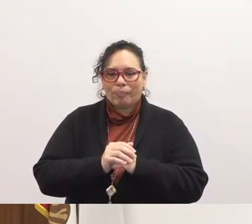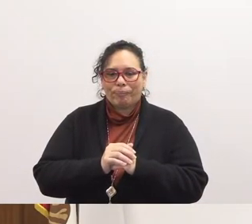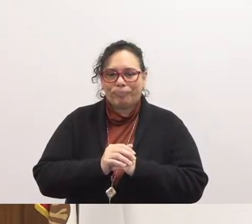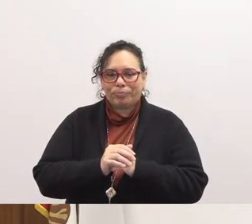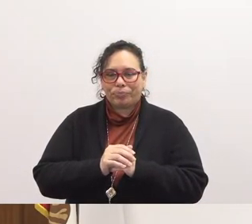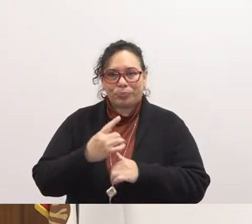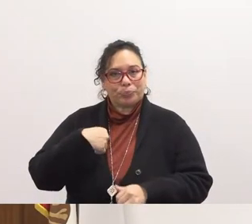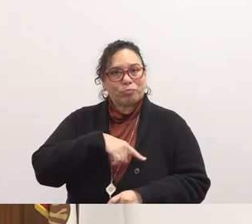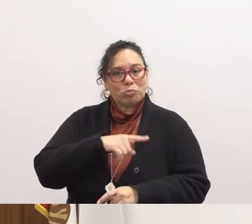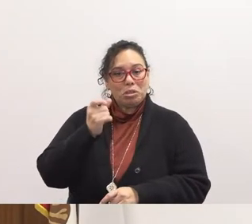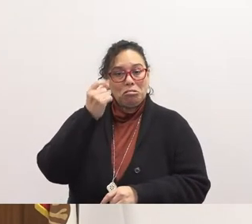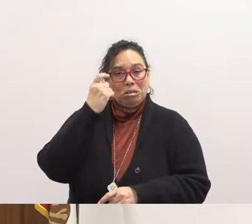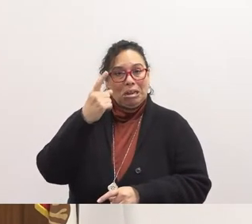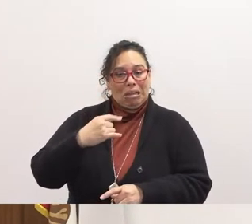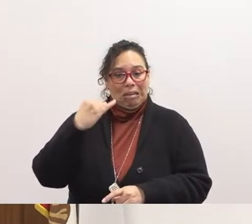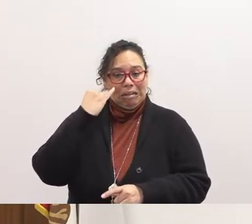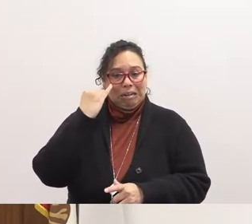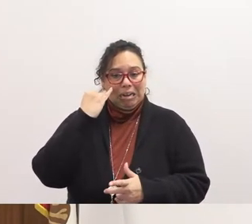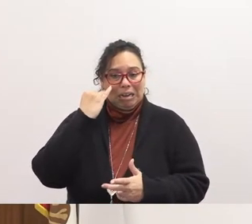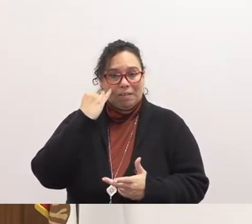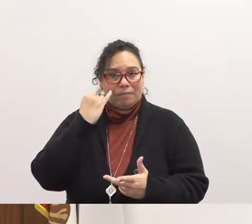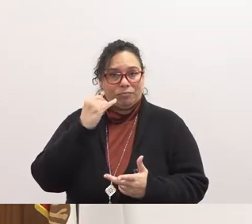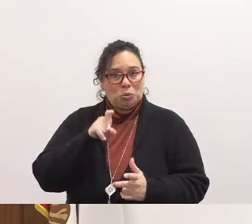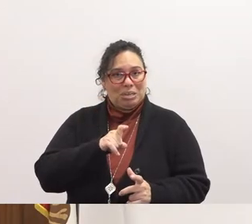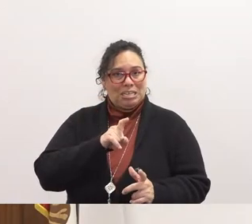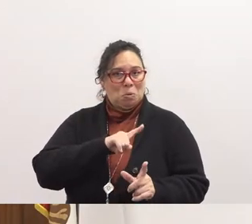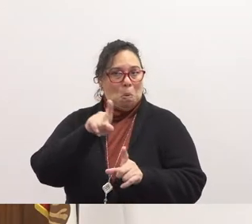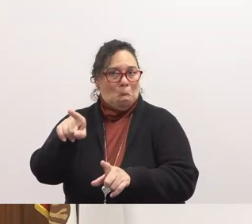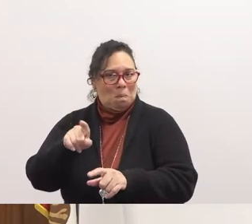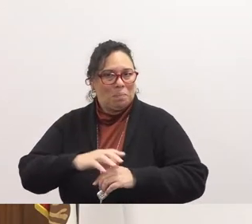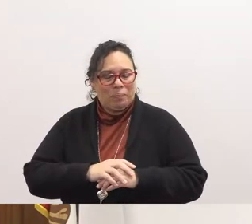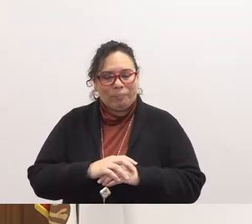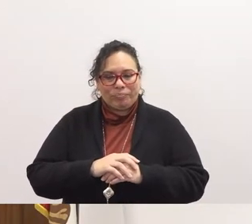we understand if she needs to go.